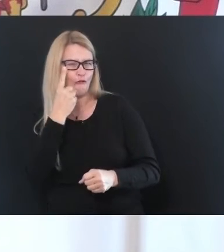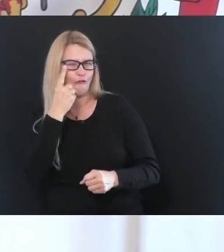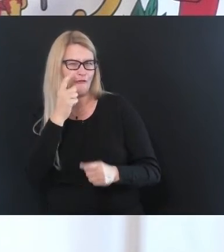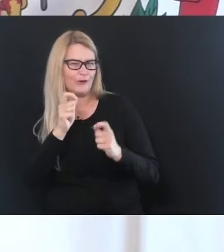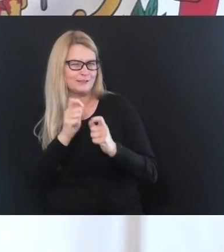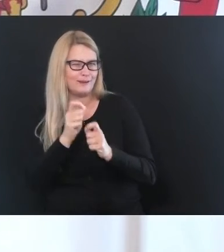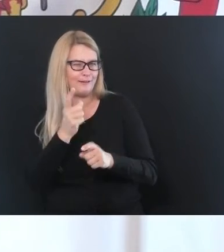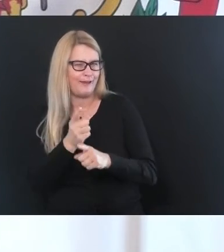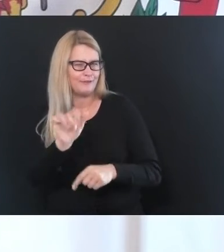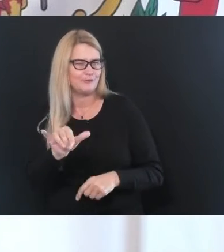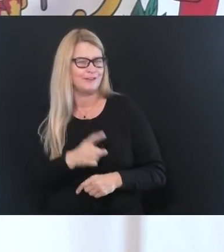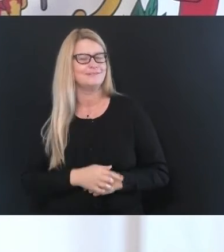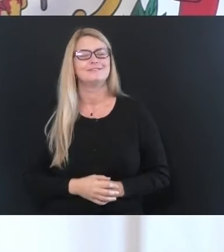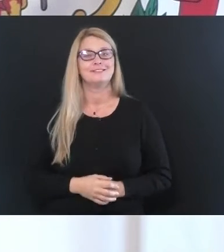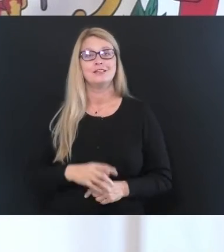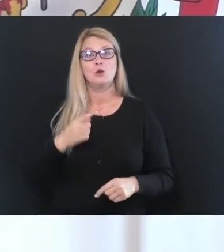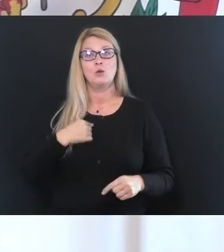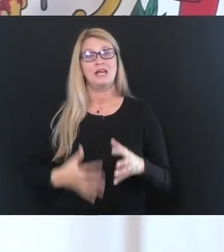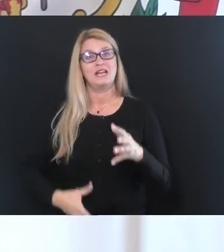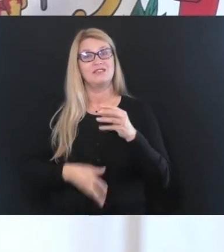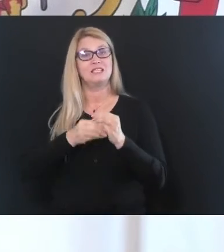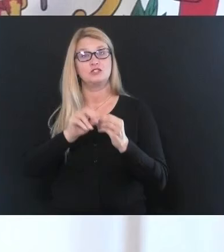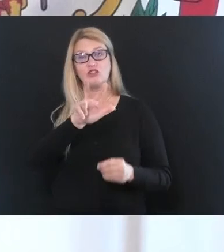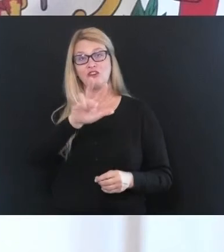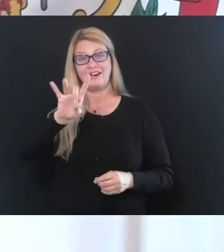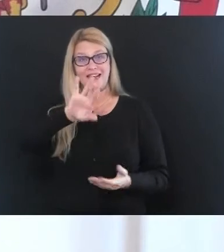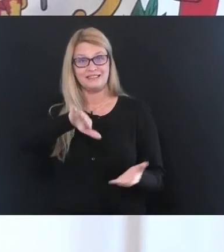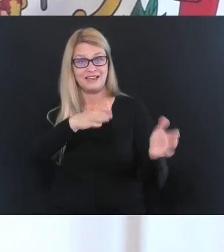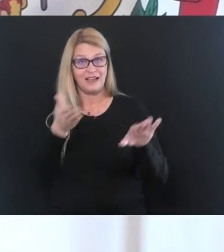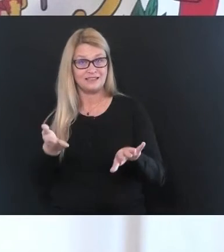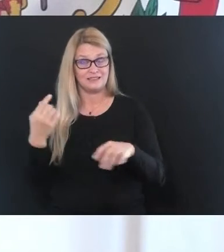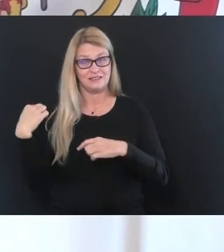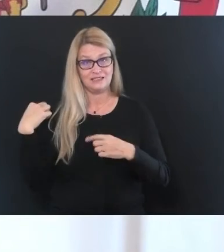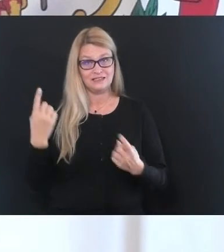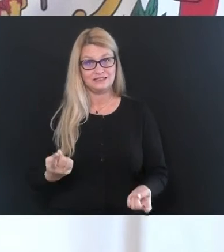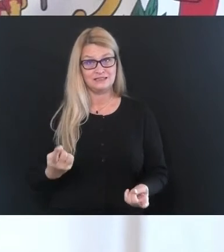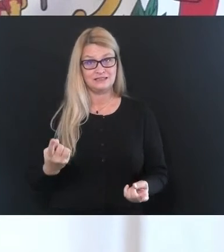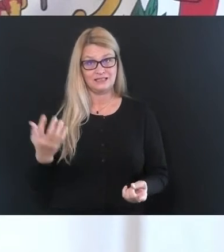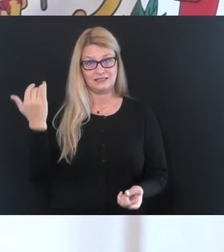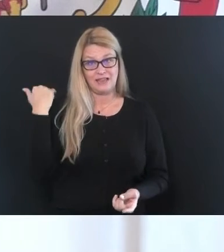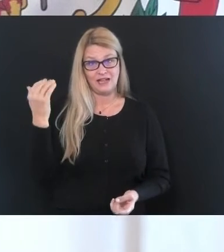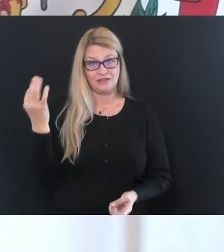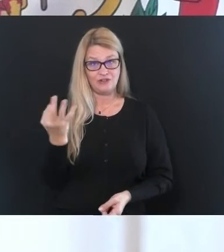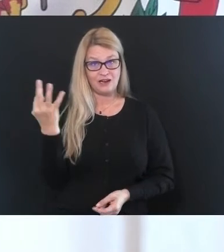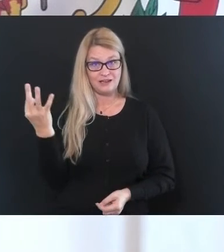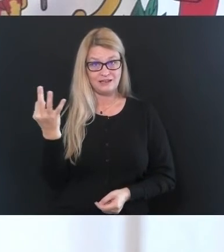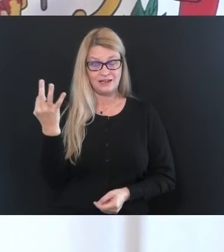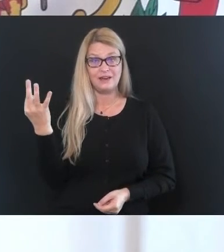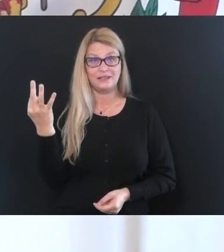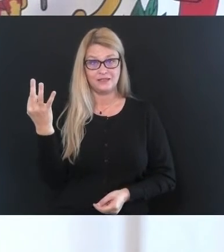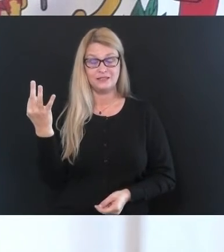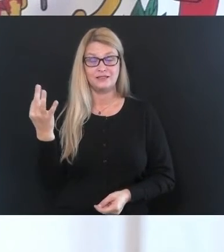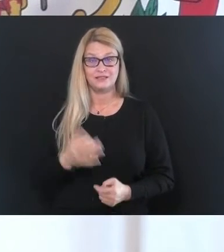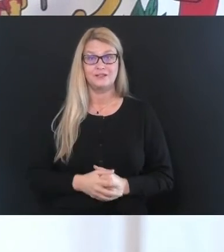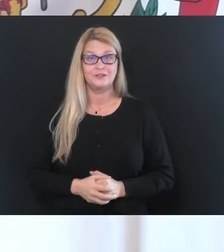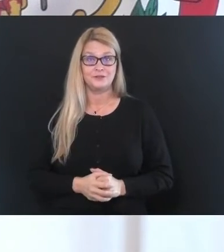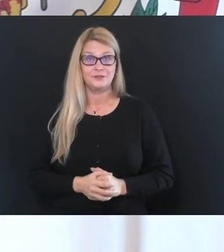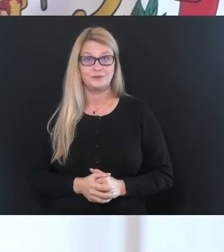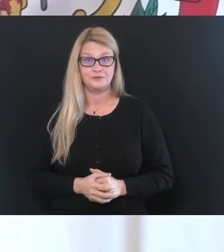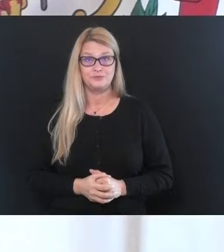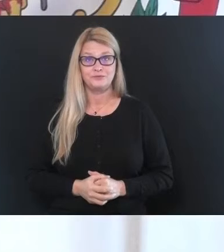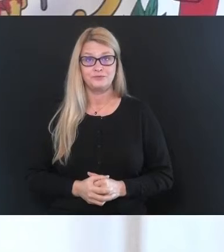we've had an additional 38 deaths in West Virginia since we came together on Friday.